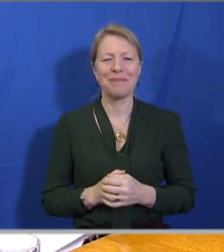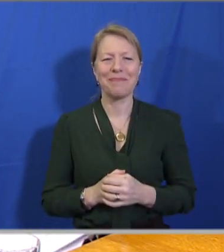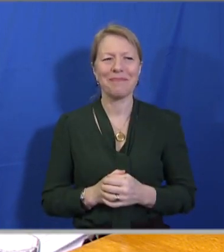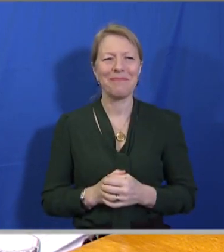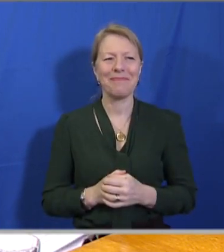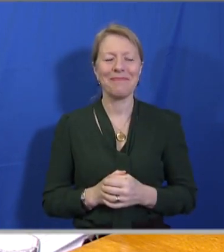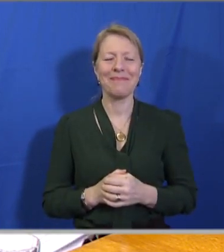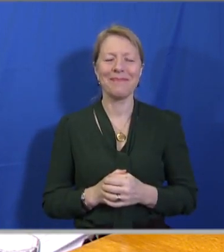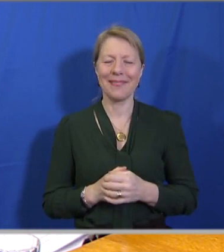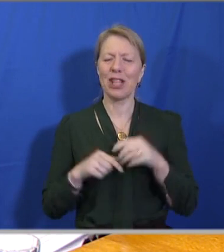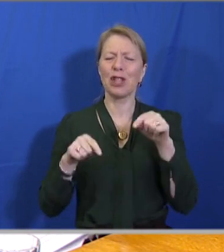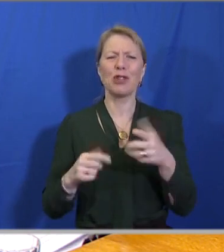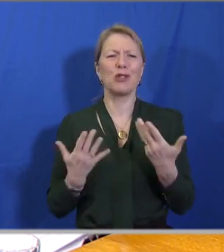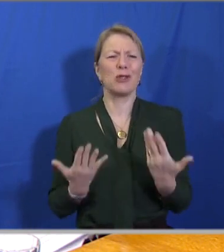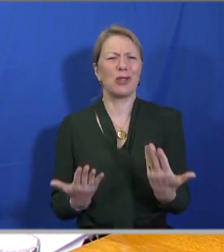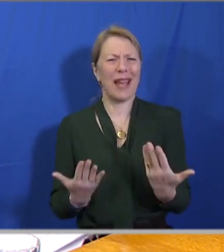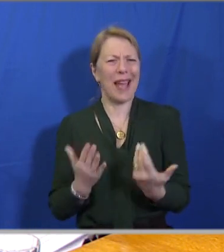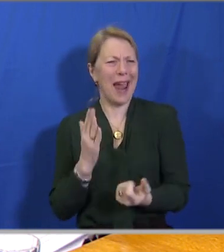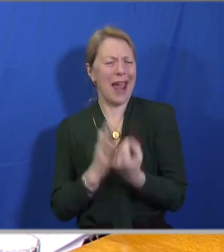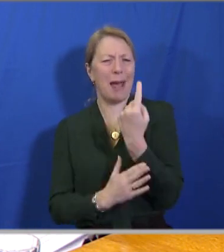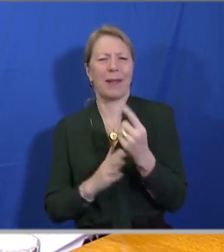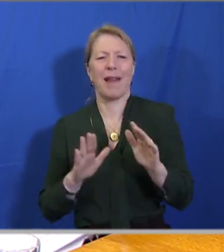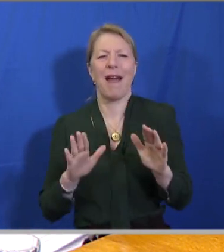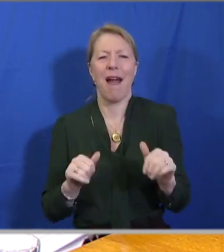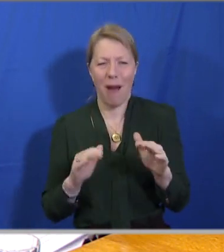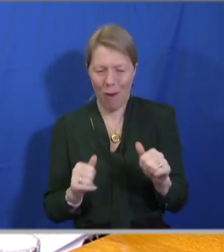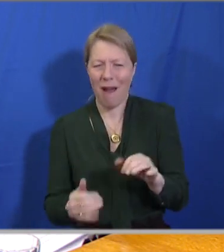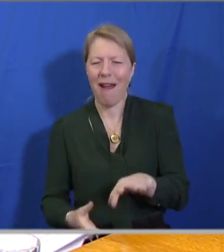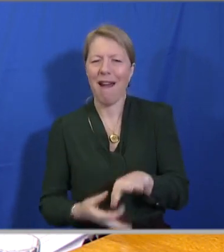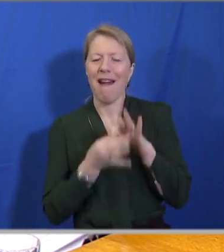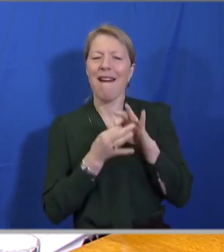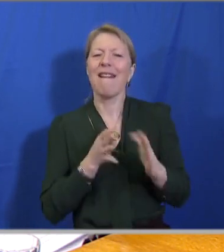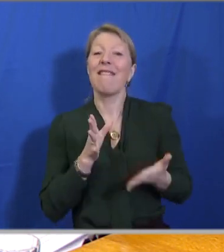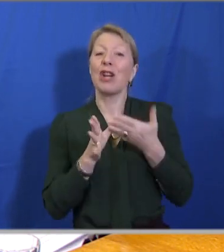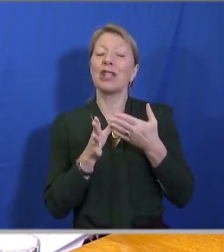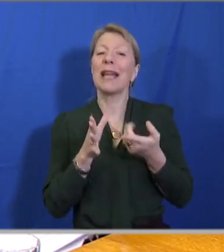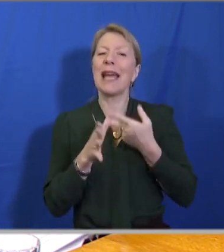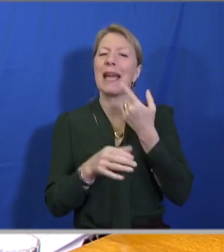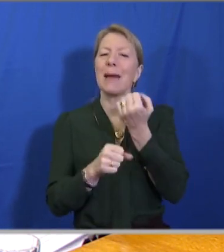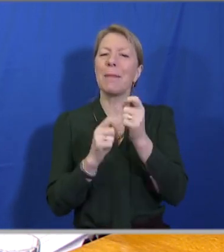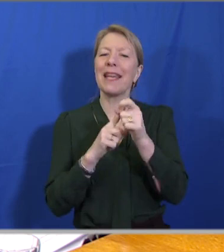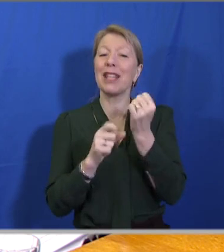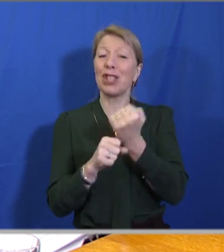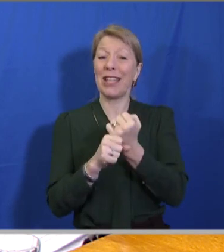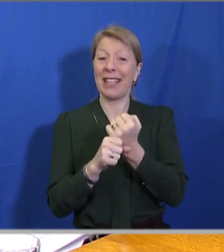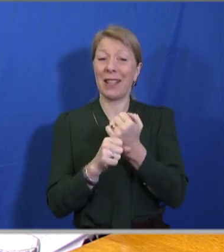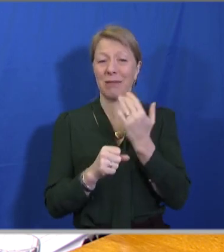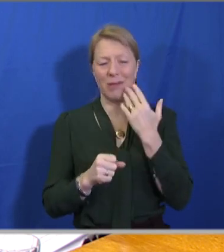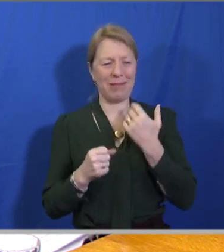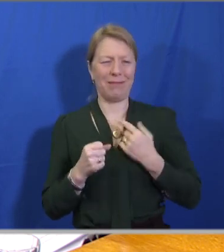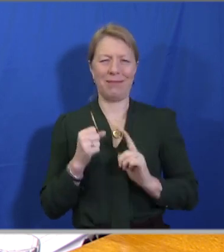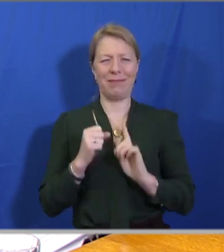the outworking of, and I'm particularly delighted, I have to say, the very first APG that I attended here when I became an MLA was